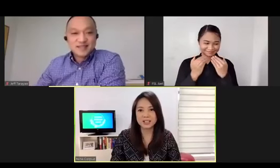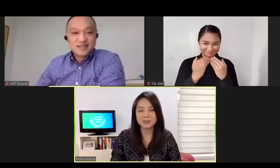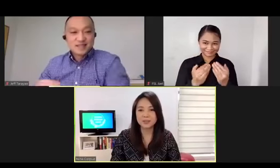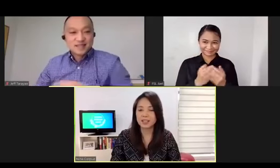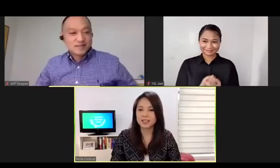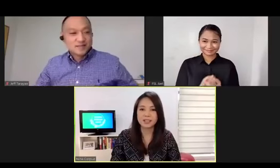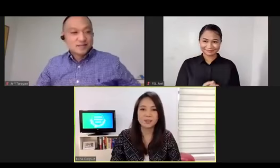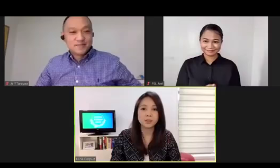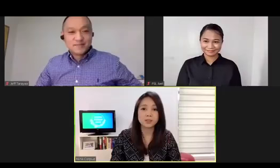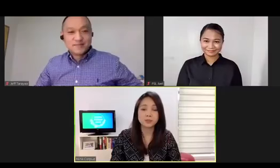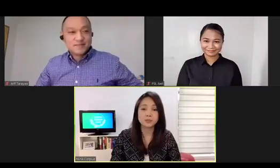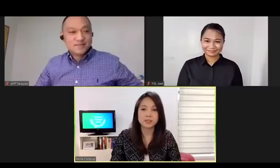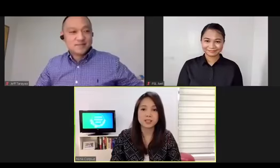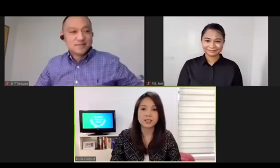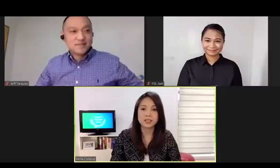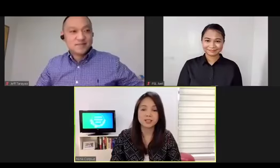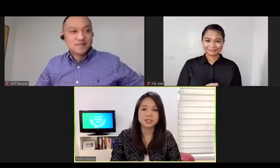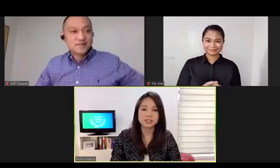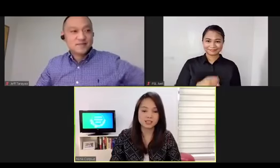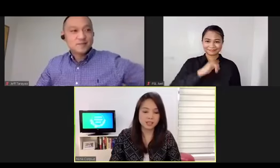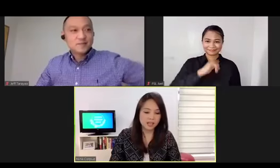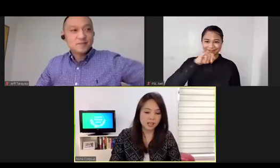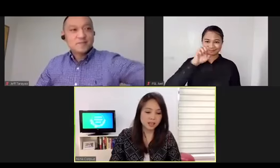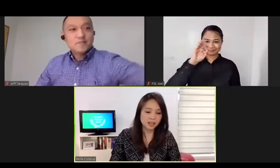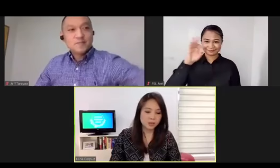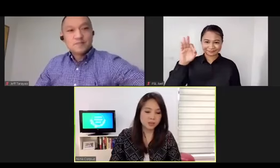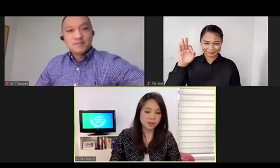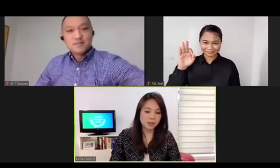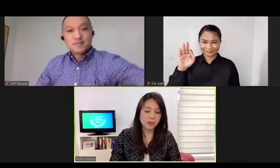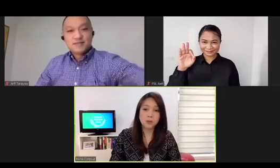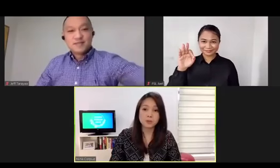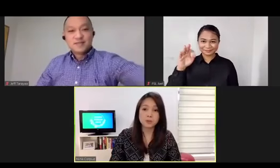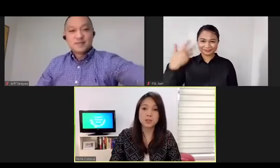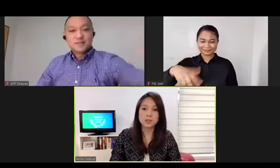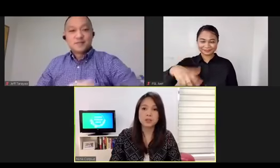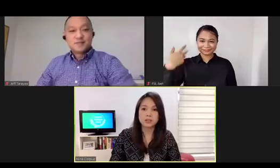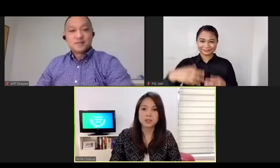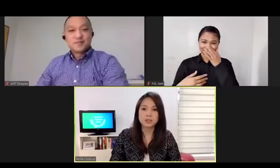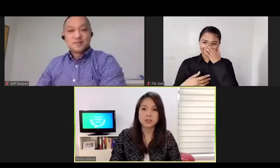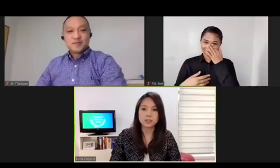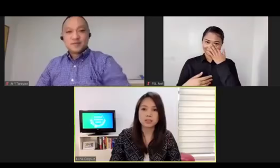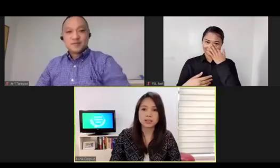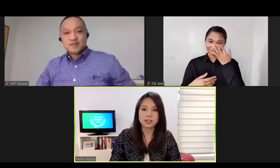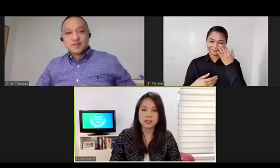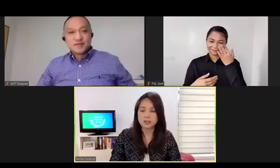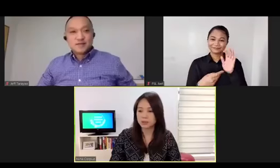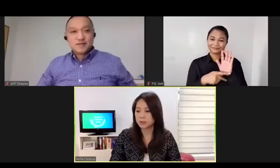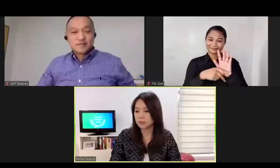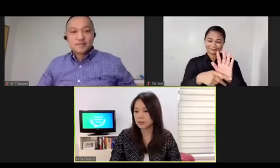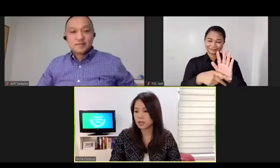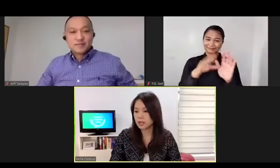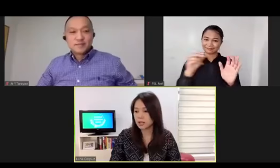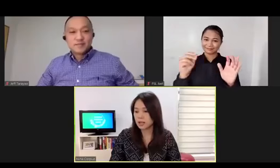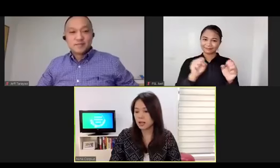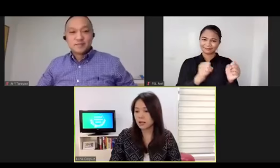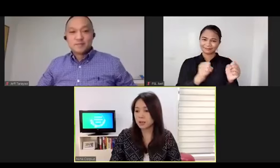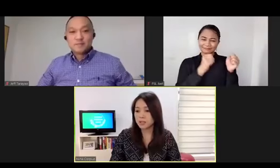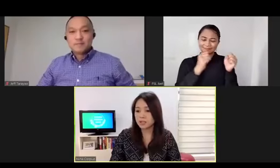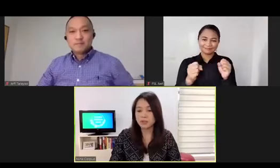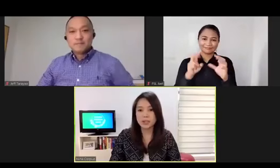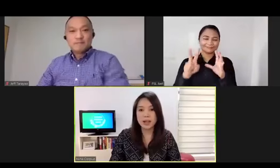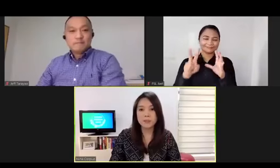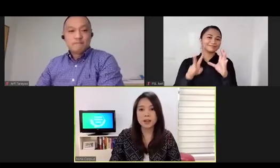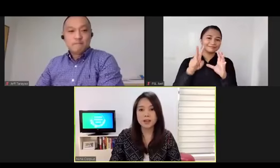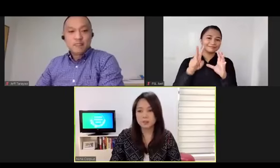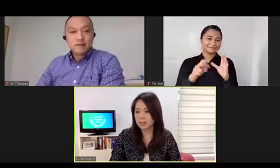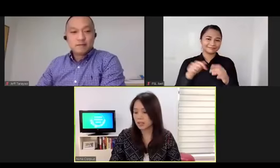videos that you showed us this afternoon. Let me just recap your presentation. You said that the lack of electricity resulted in